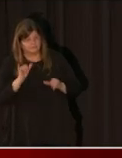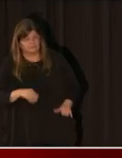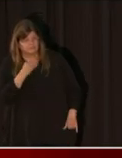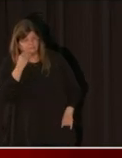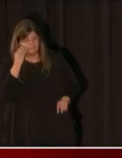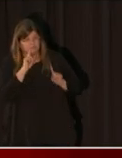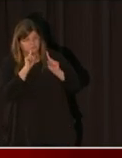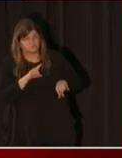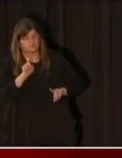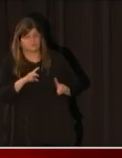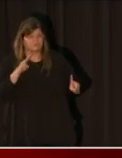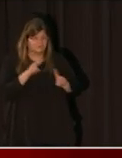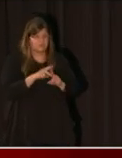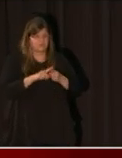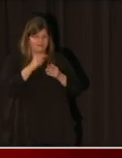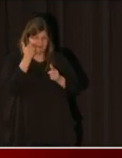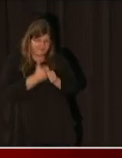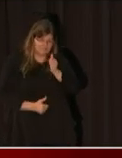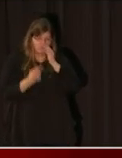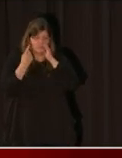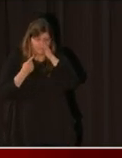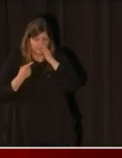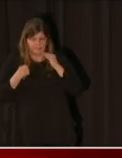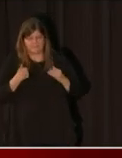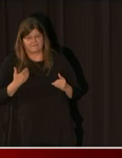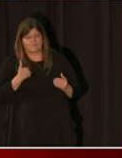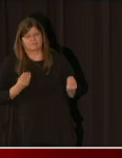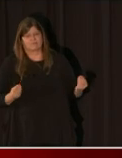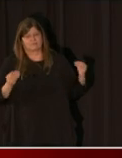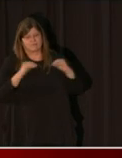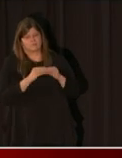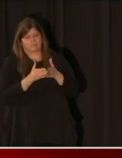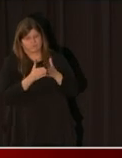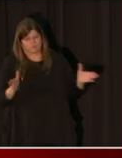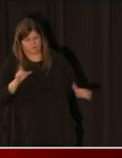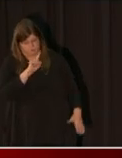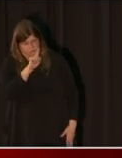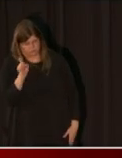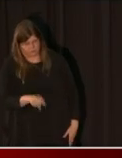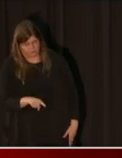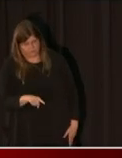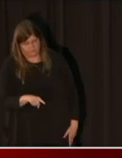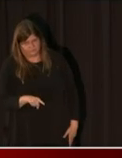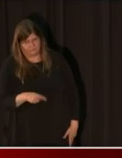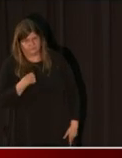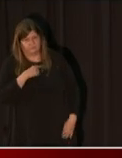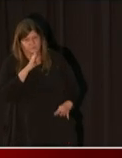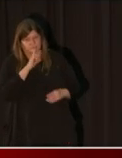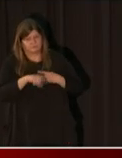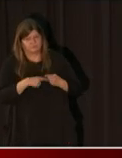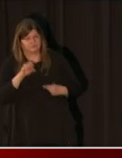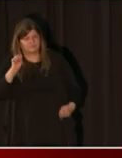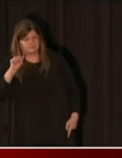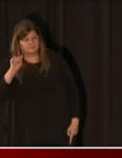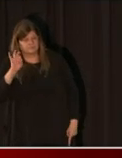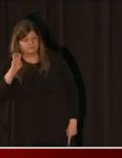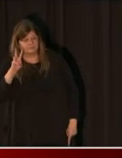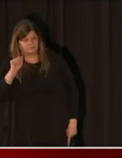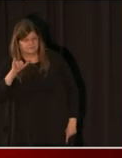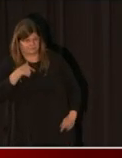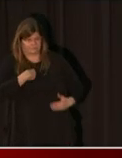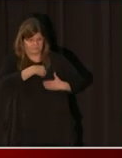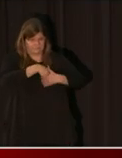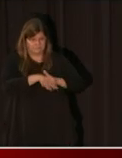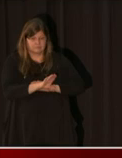pose my question more broader. The one instance I'm talking about is the entrance to a grocery store. Okay. Safeway, where people now have to line up